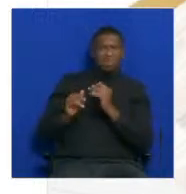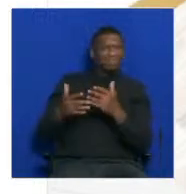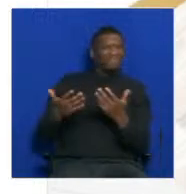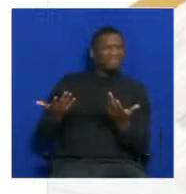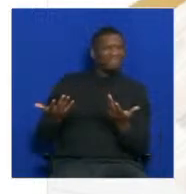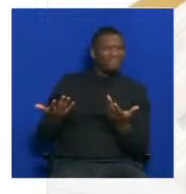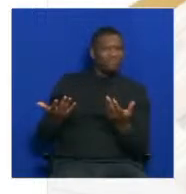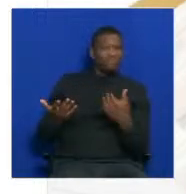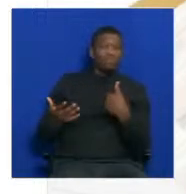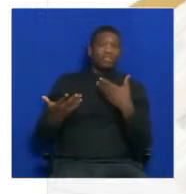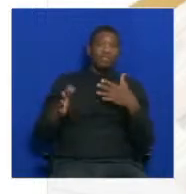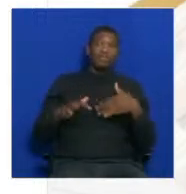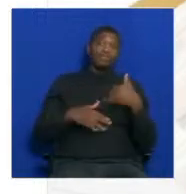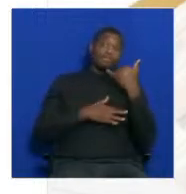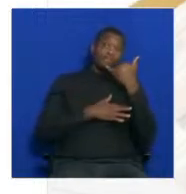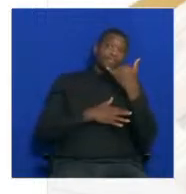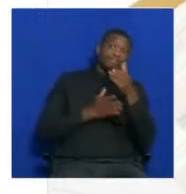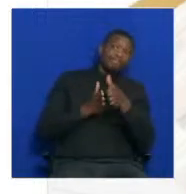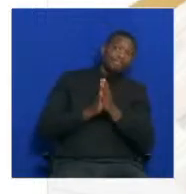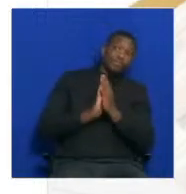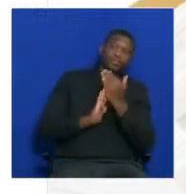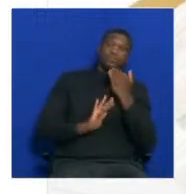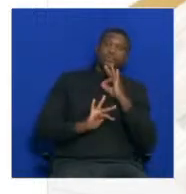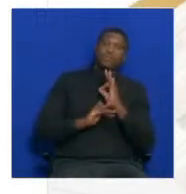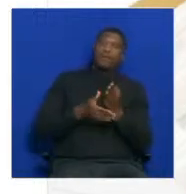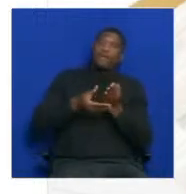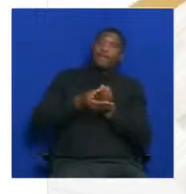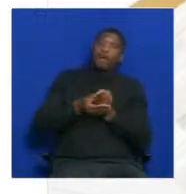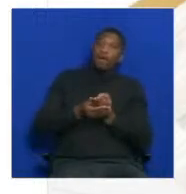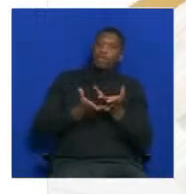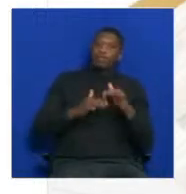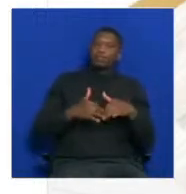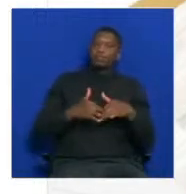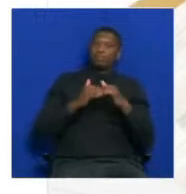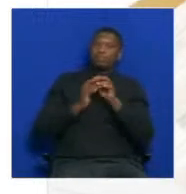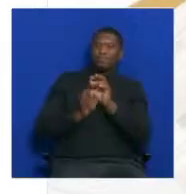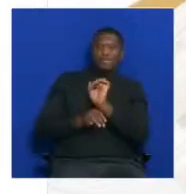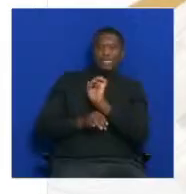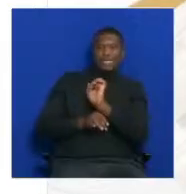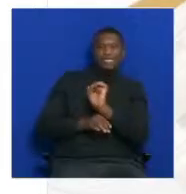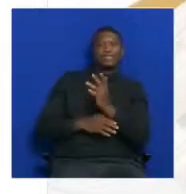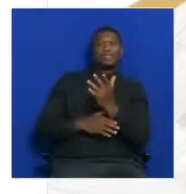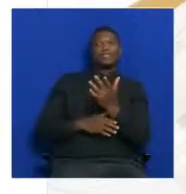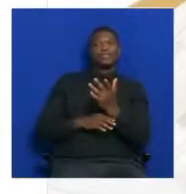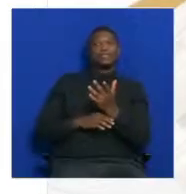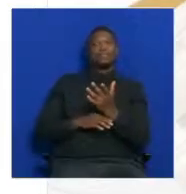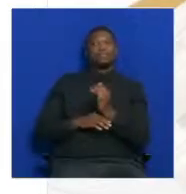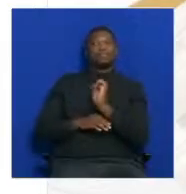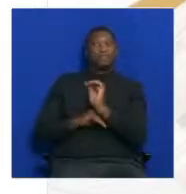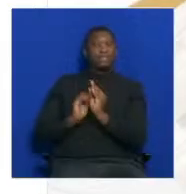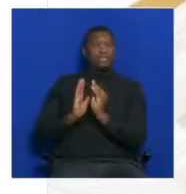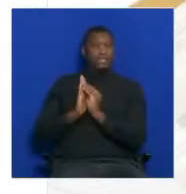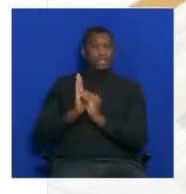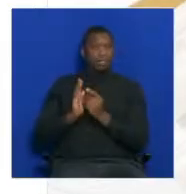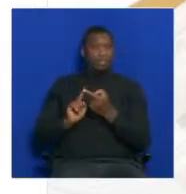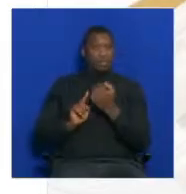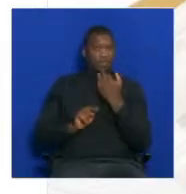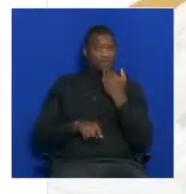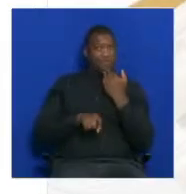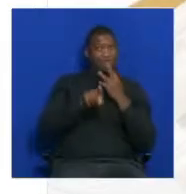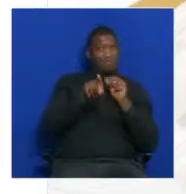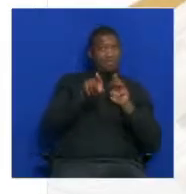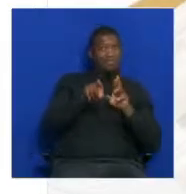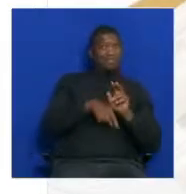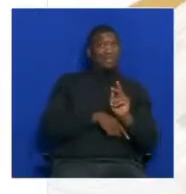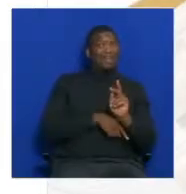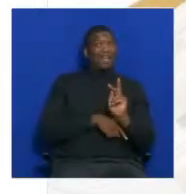file and established that there is a statement from Mr. Nkabinde dated